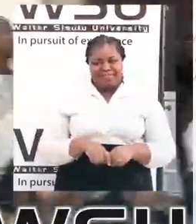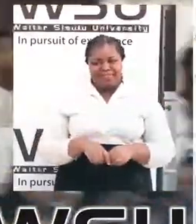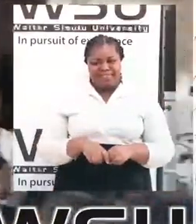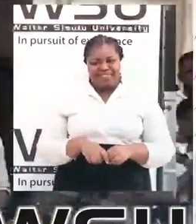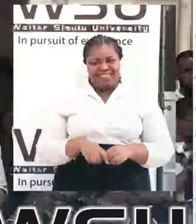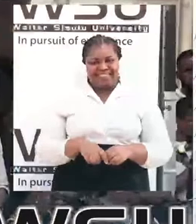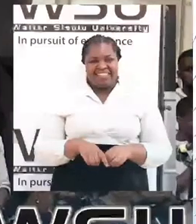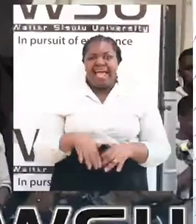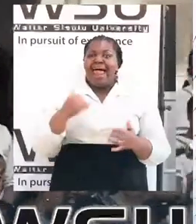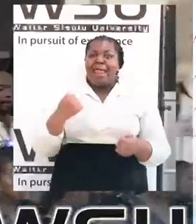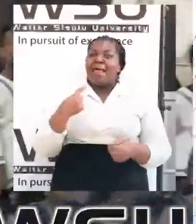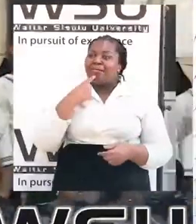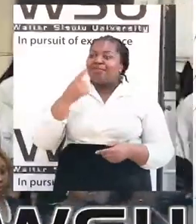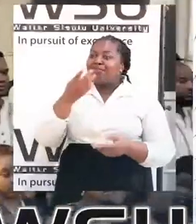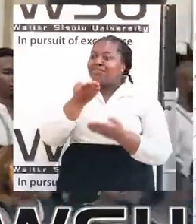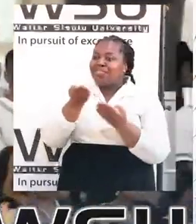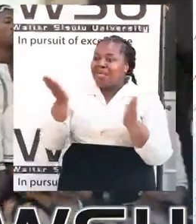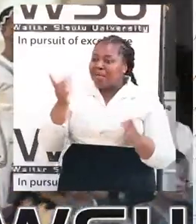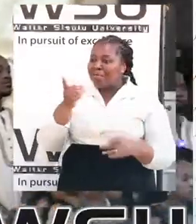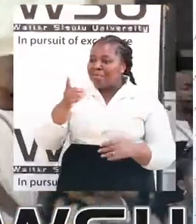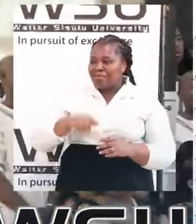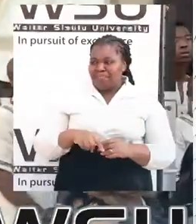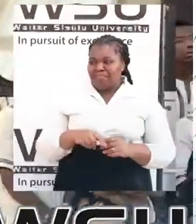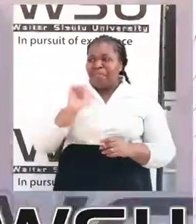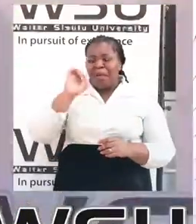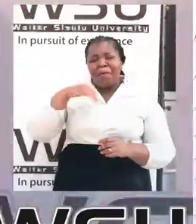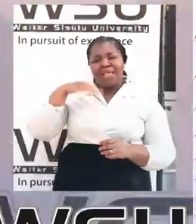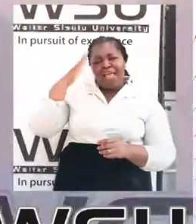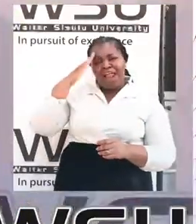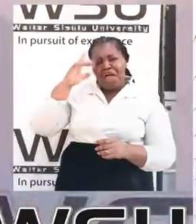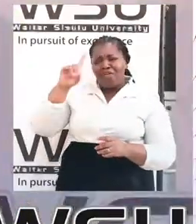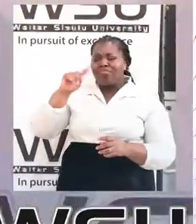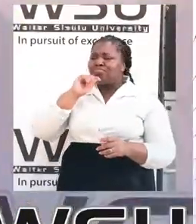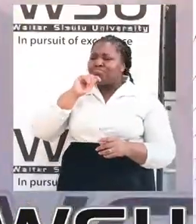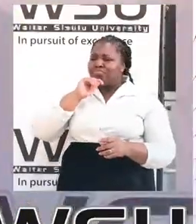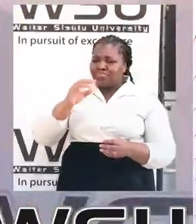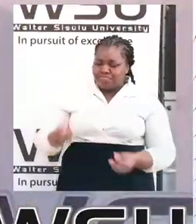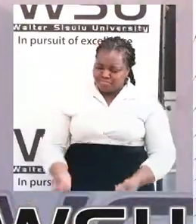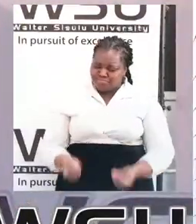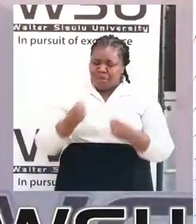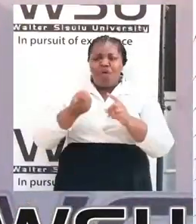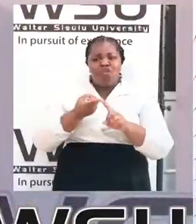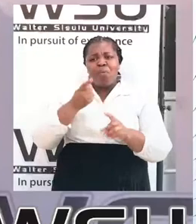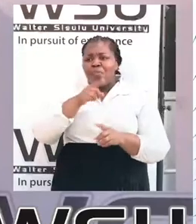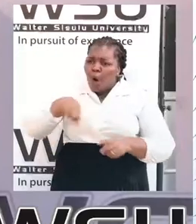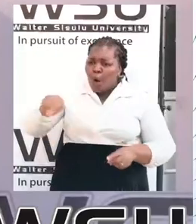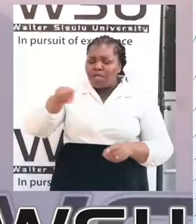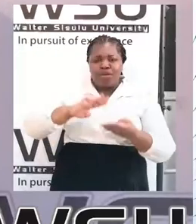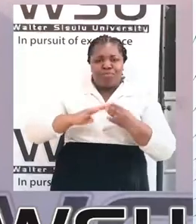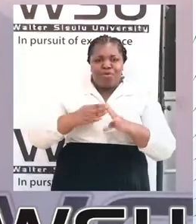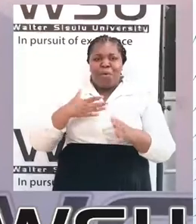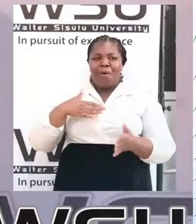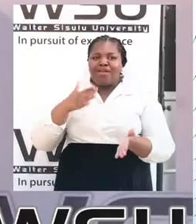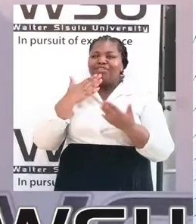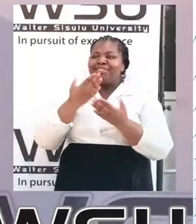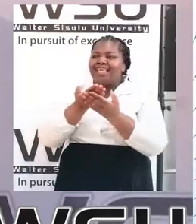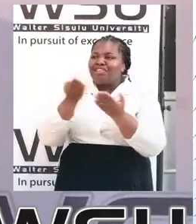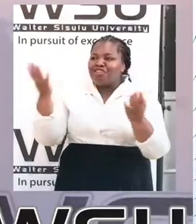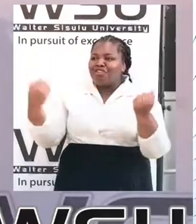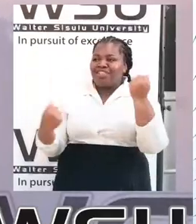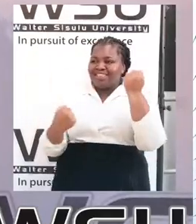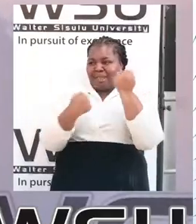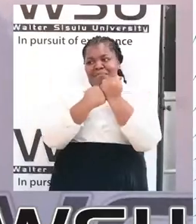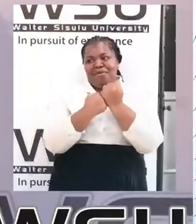As you face your parents, you are saying to your parents, we know it takes a village to raise a child. We want to thank you for the